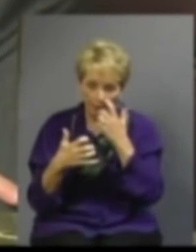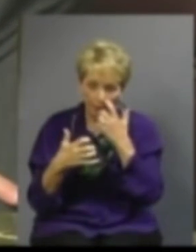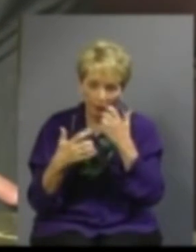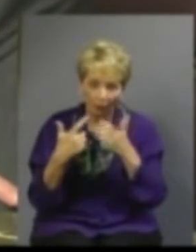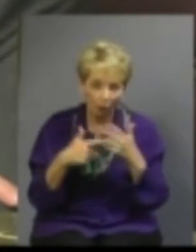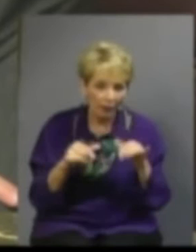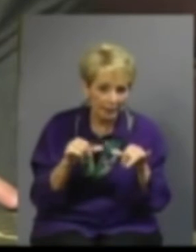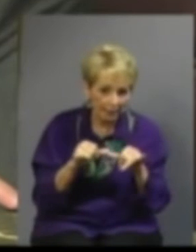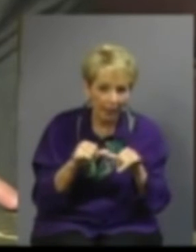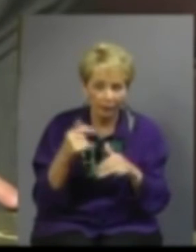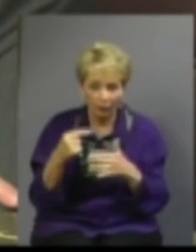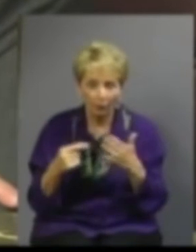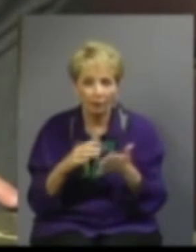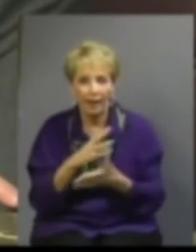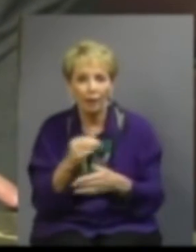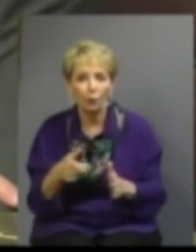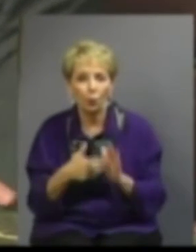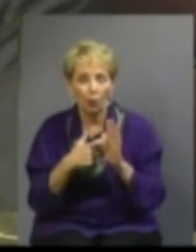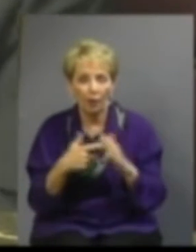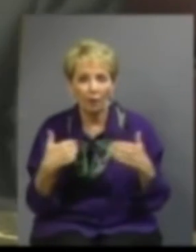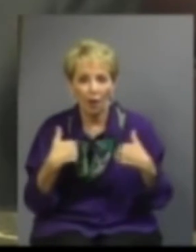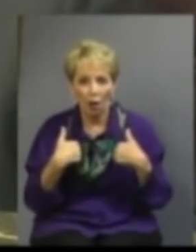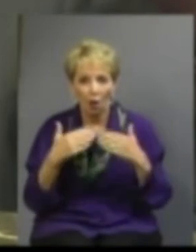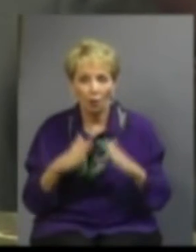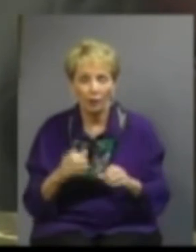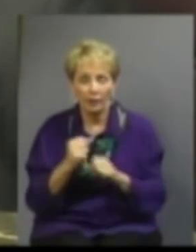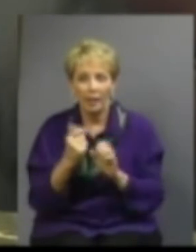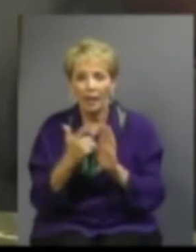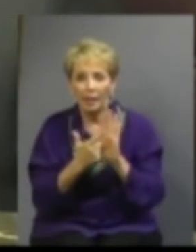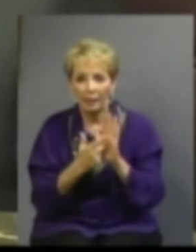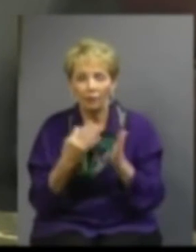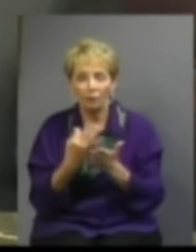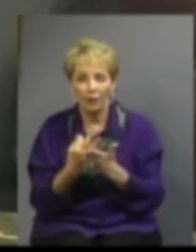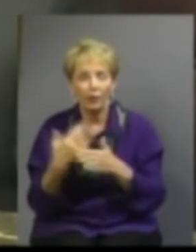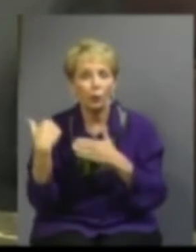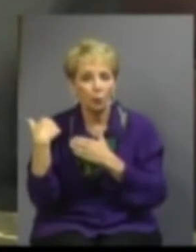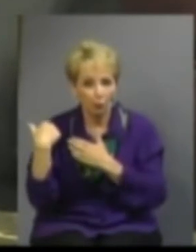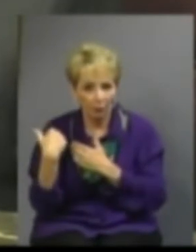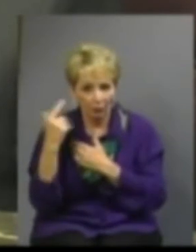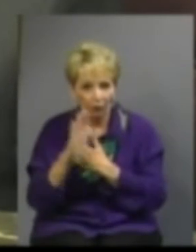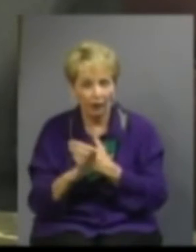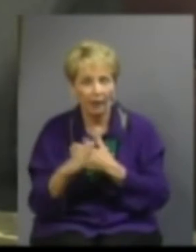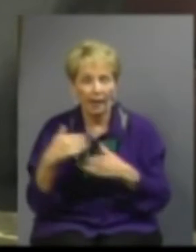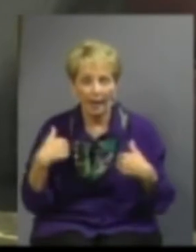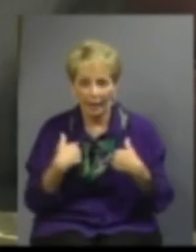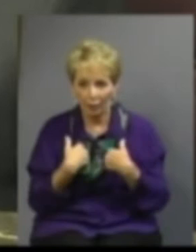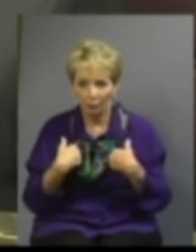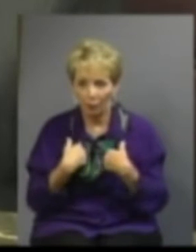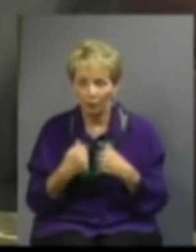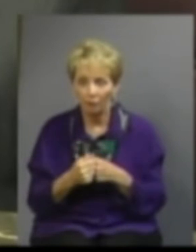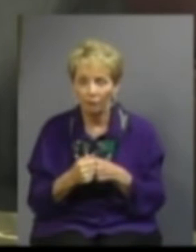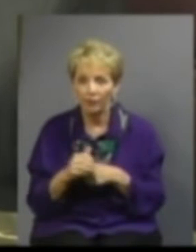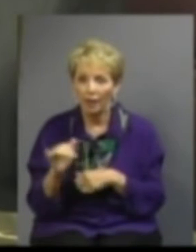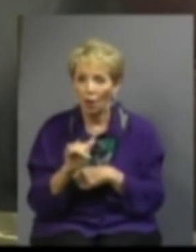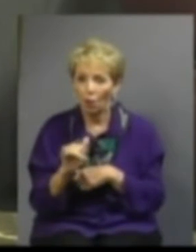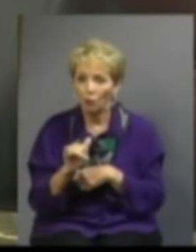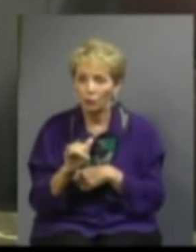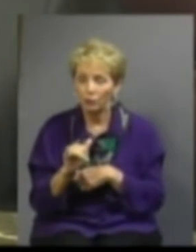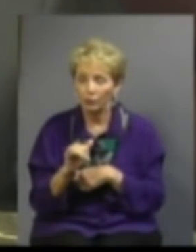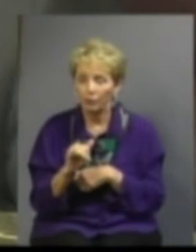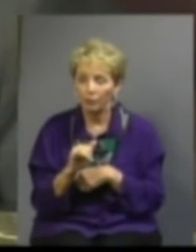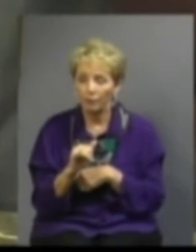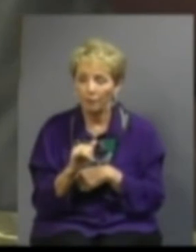thing, and require the owner to affirm legal and financial responsibility for their animal. We would also be